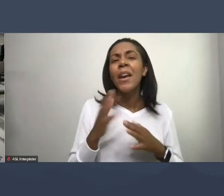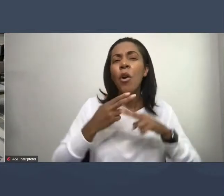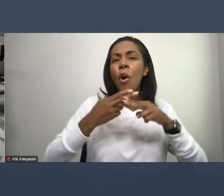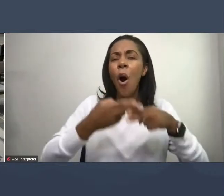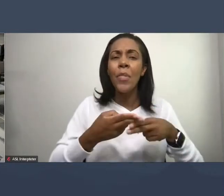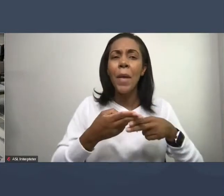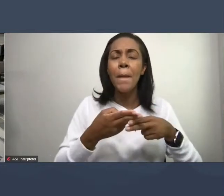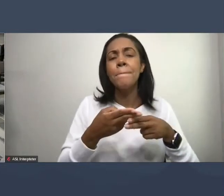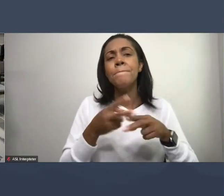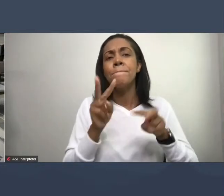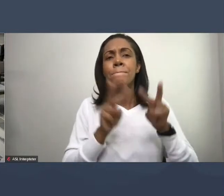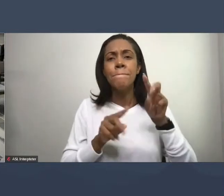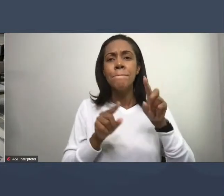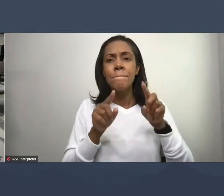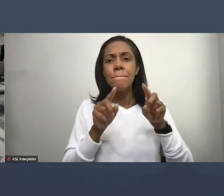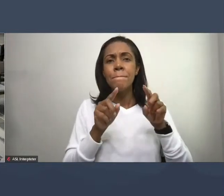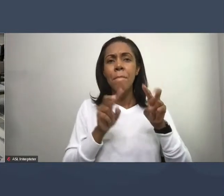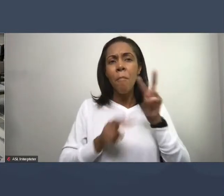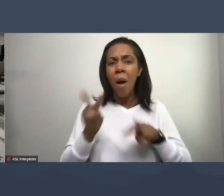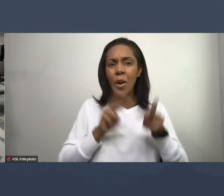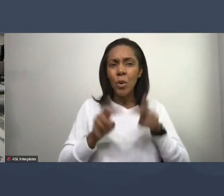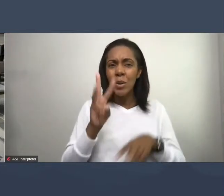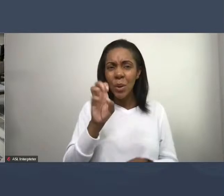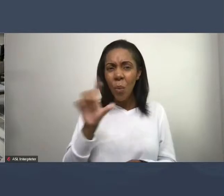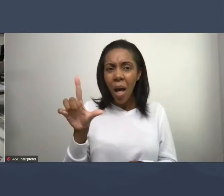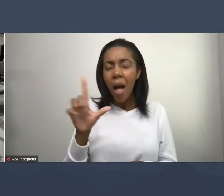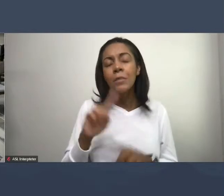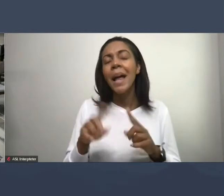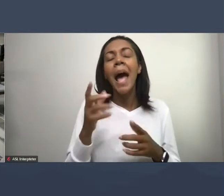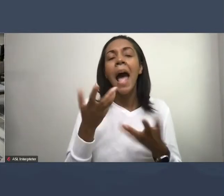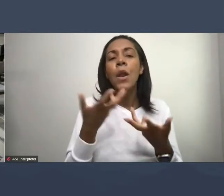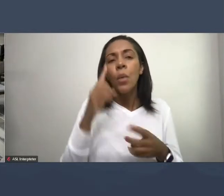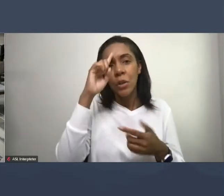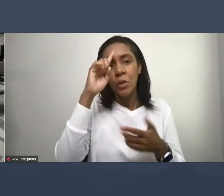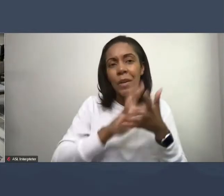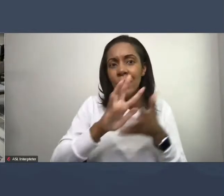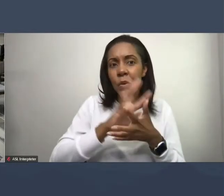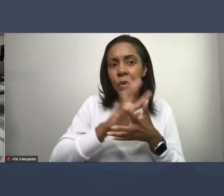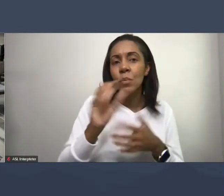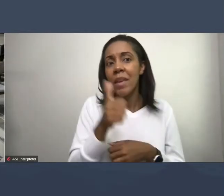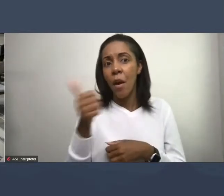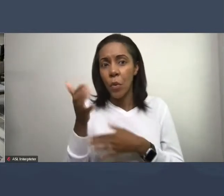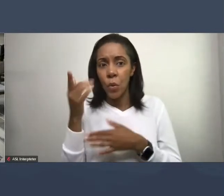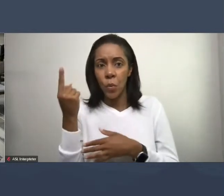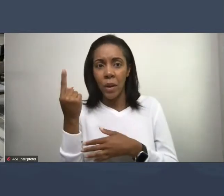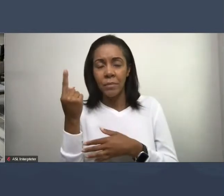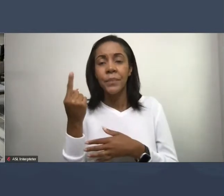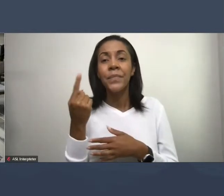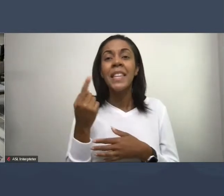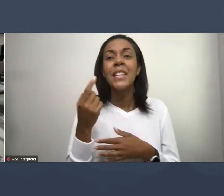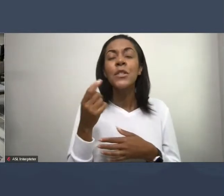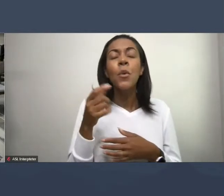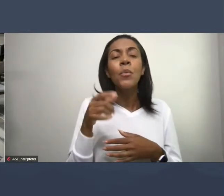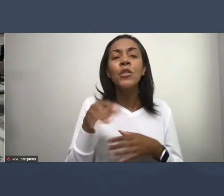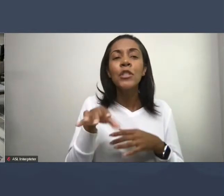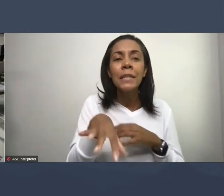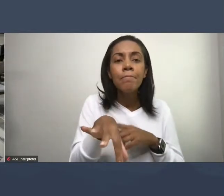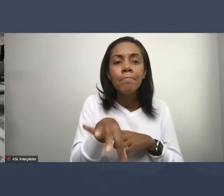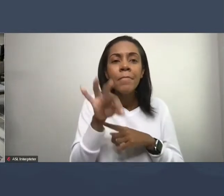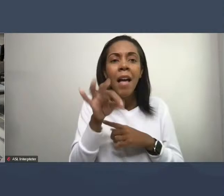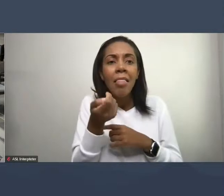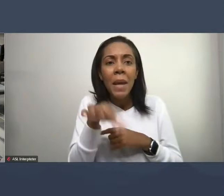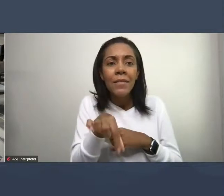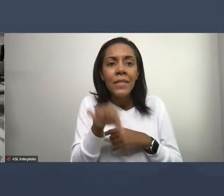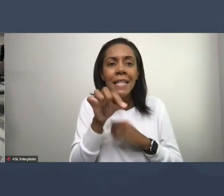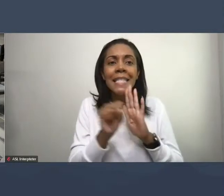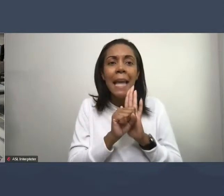It's really just a sampling point to be able to go down into the earth, take a little bit of water, sample it, and collect it and understand what's going on. That's kind of the